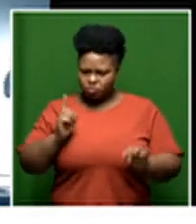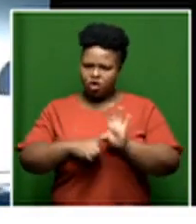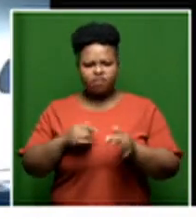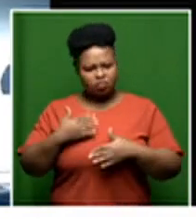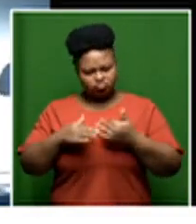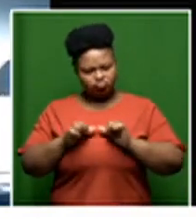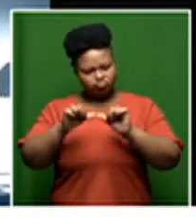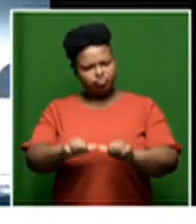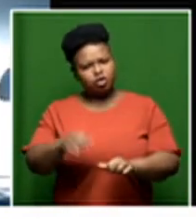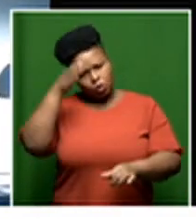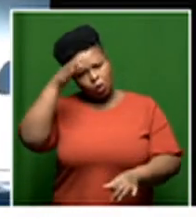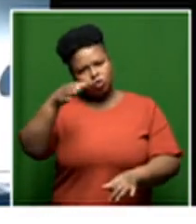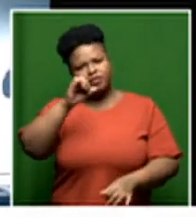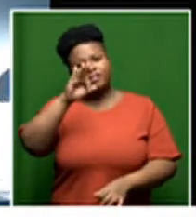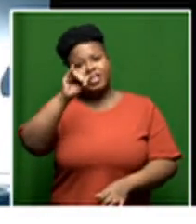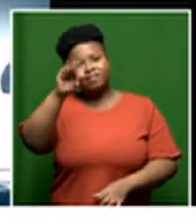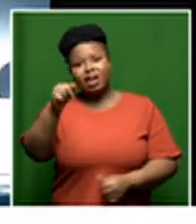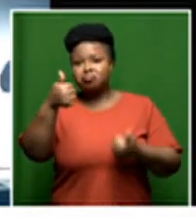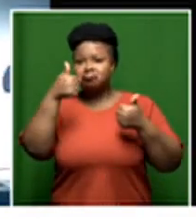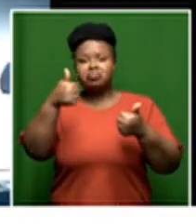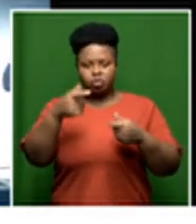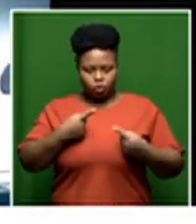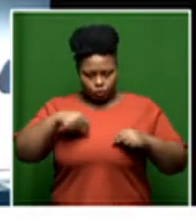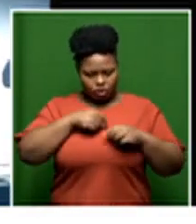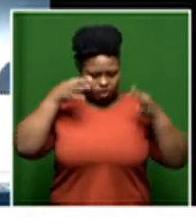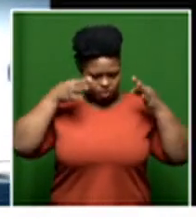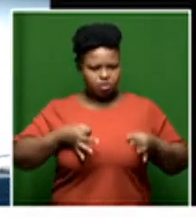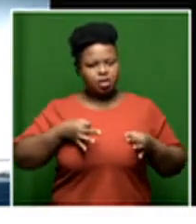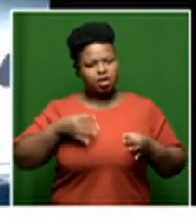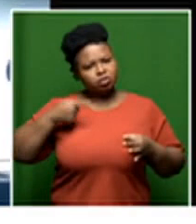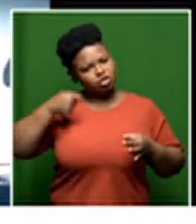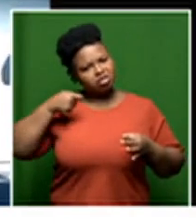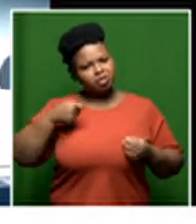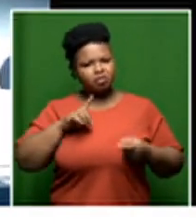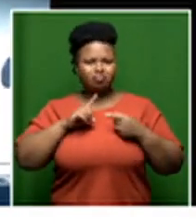been cleared as far up as FIFA. And we are basing our judgment on this.